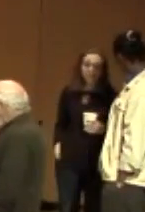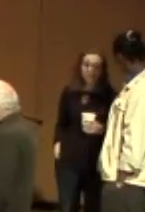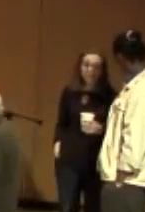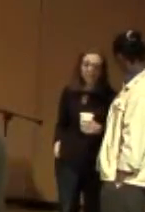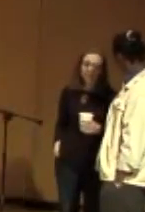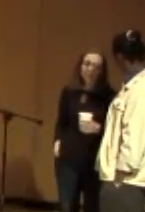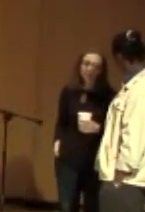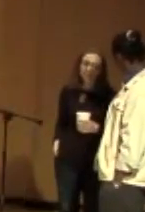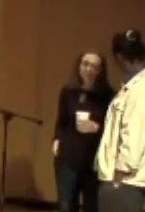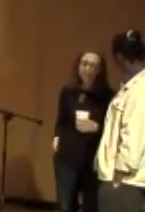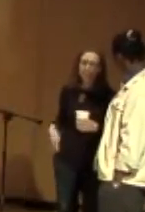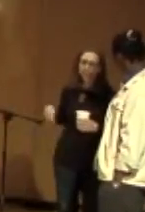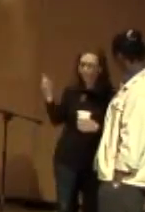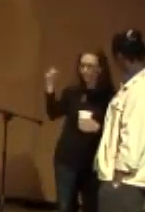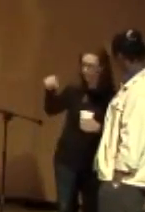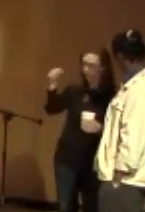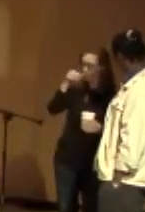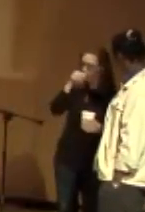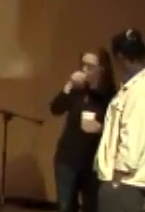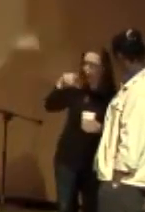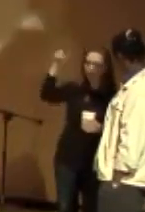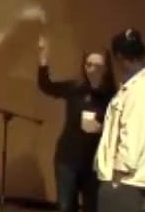I'm for